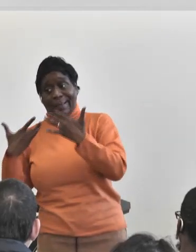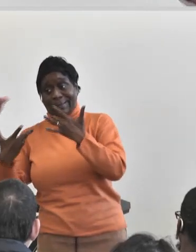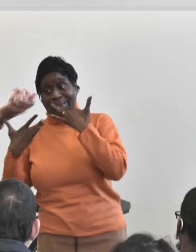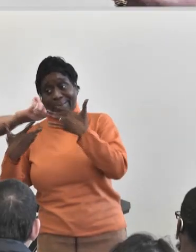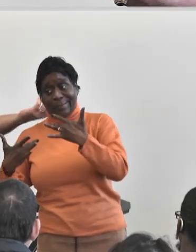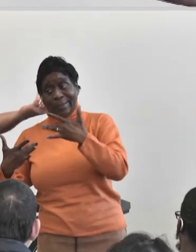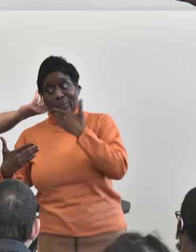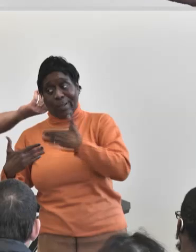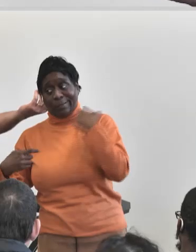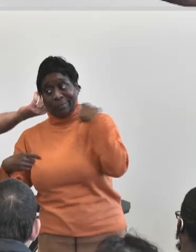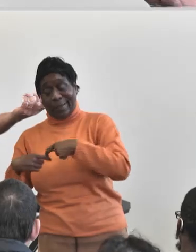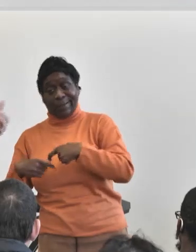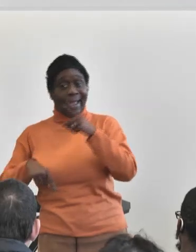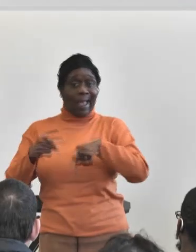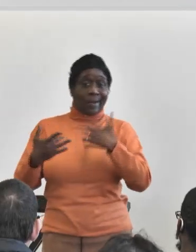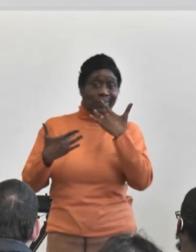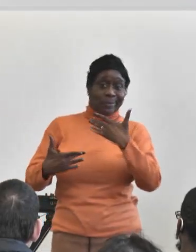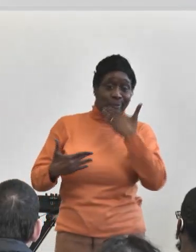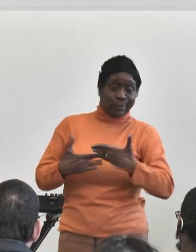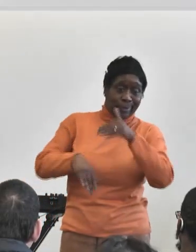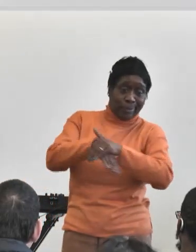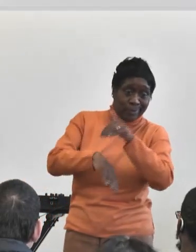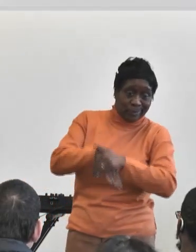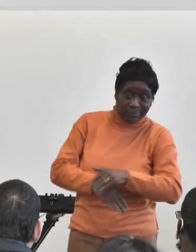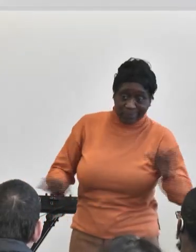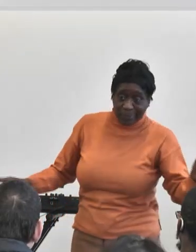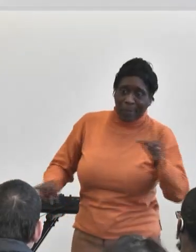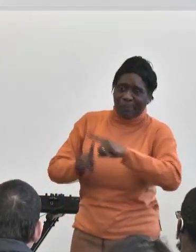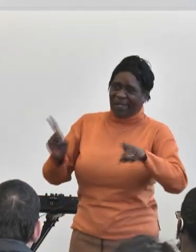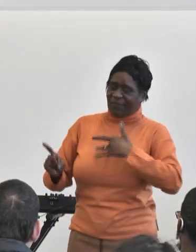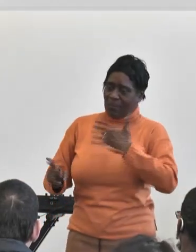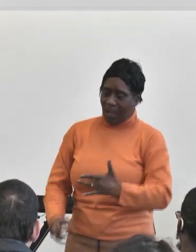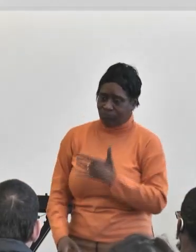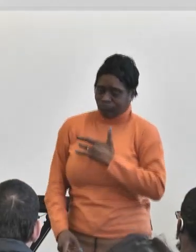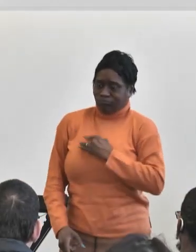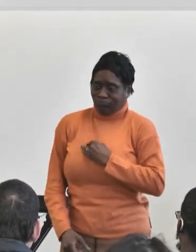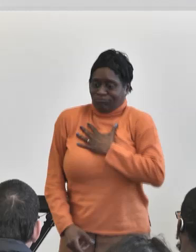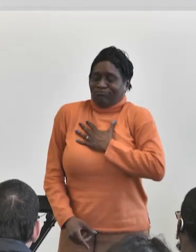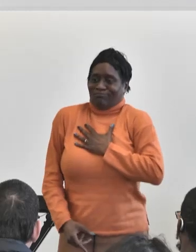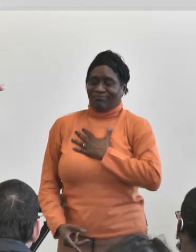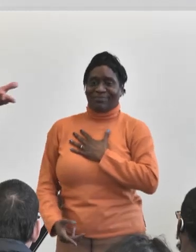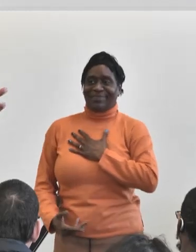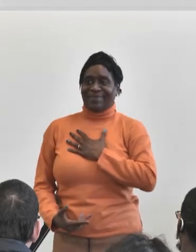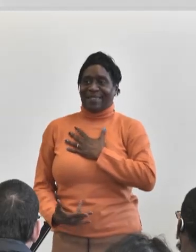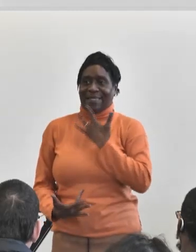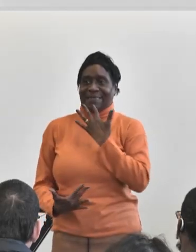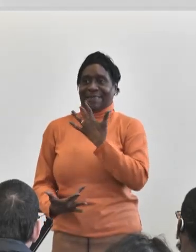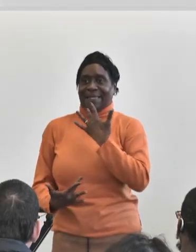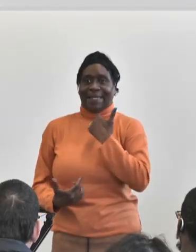en español. I don't sing well in English. No canto bien en inglés. But it does something for my heart. Pero hace algo en mi corazón. And sometimes singing in ASL. Y